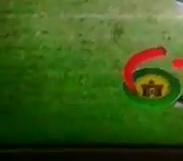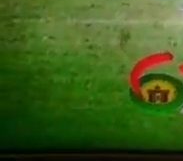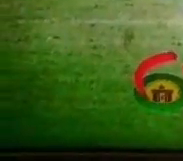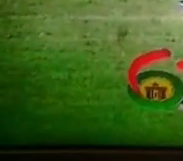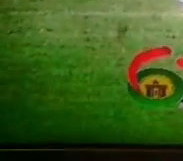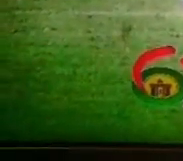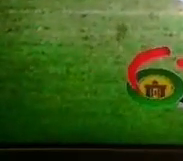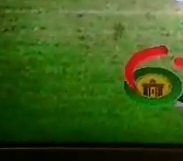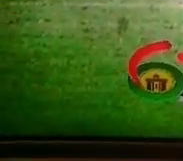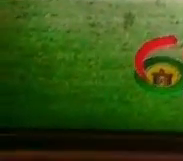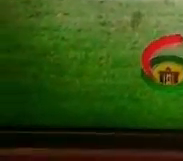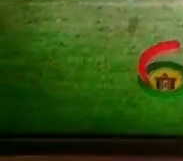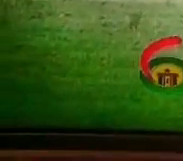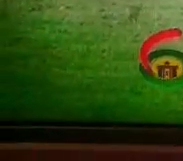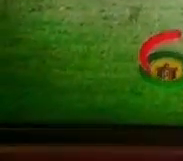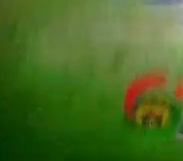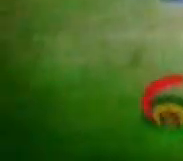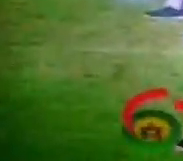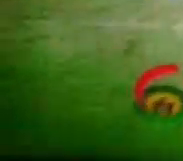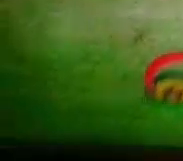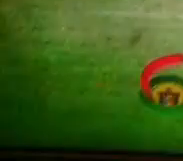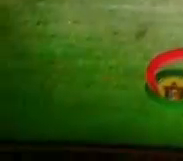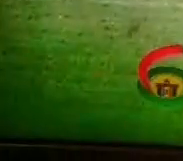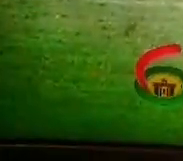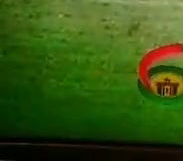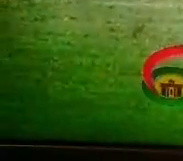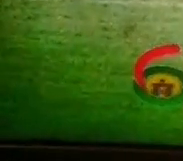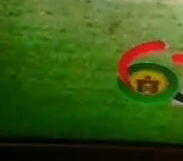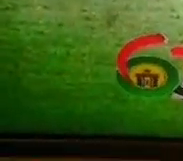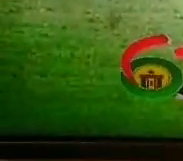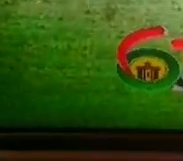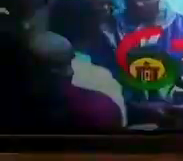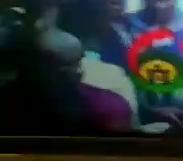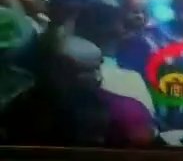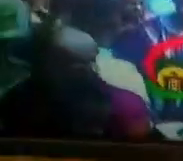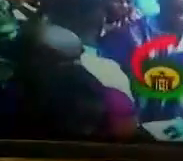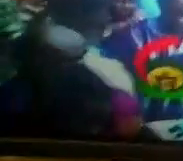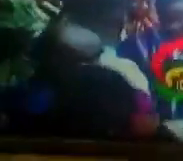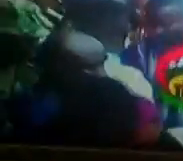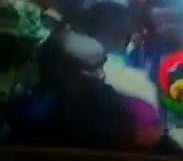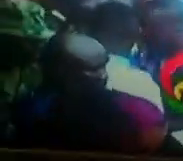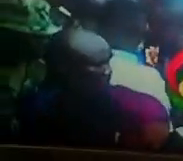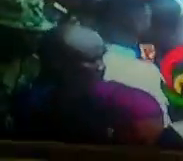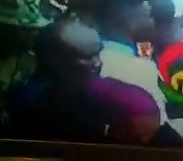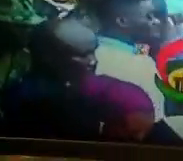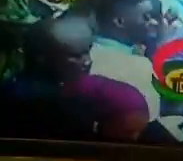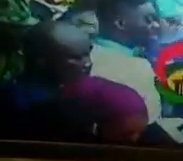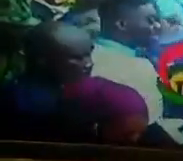president is the commander-in-chief of the Ghana Armed Forces. My name is your cabin, I don't